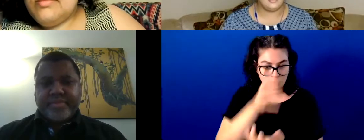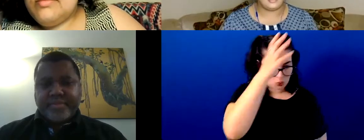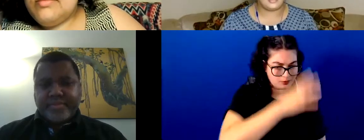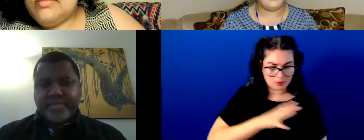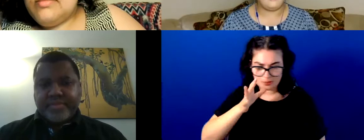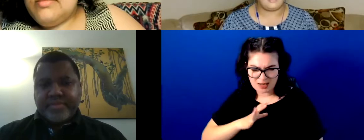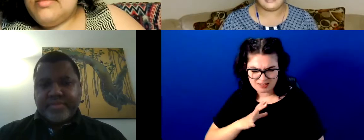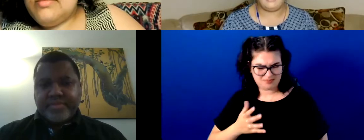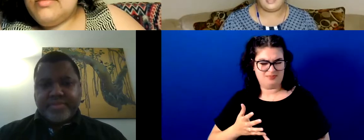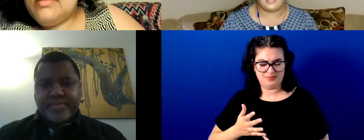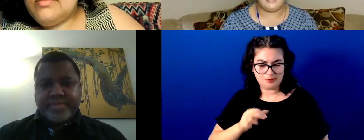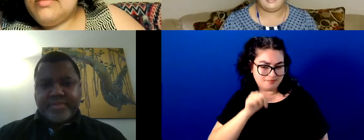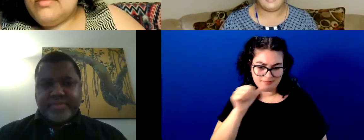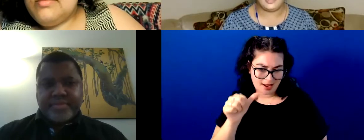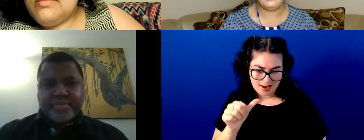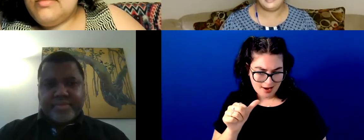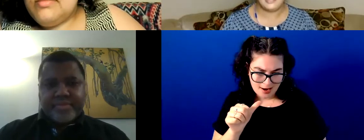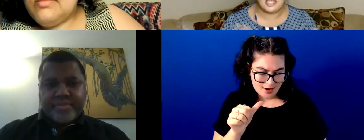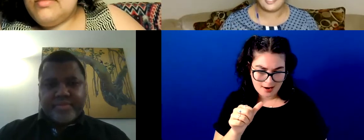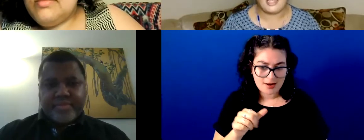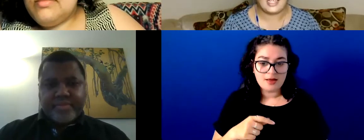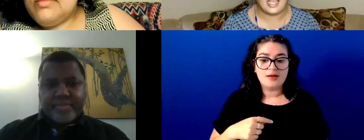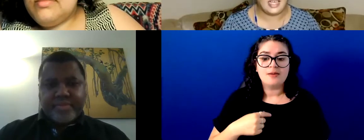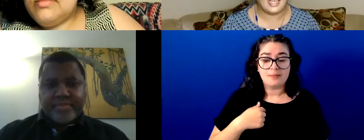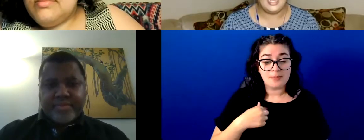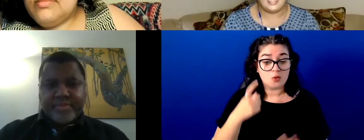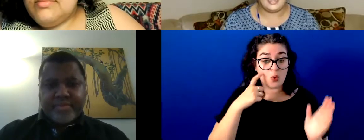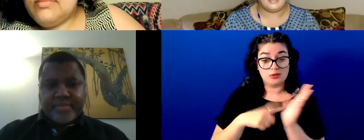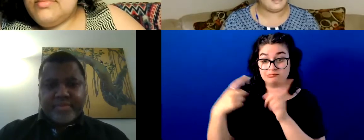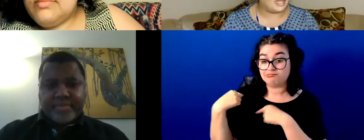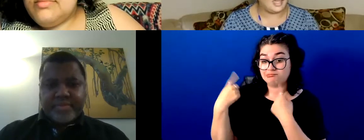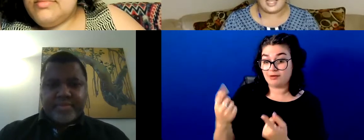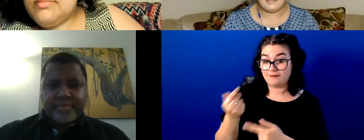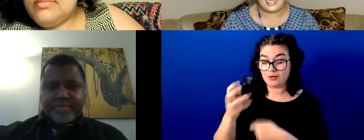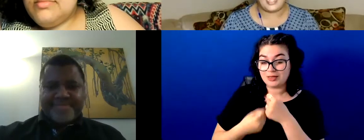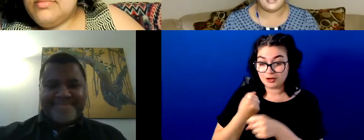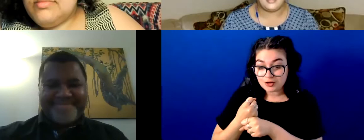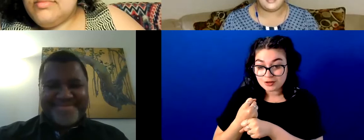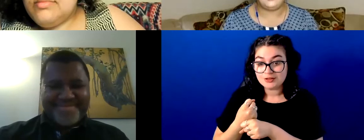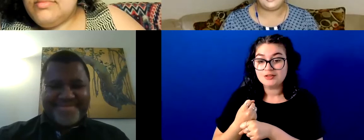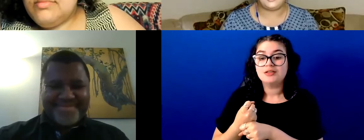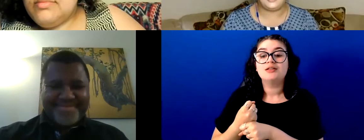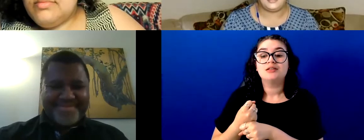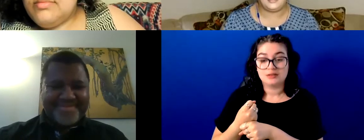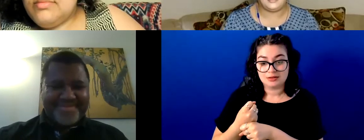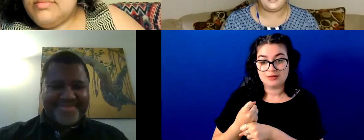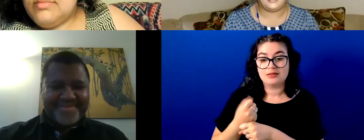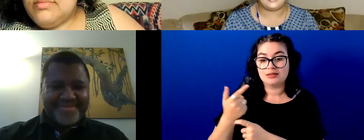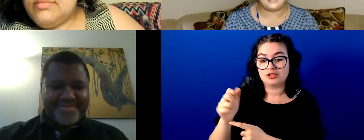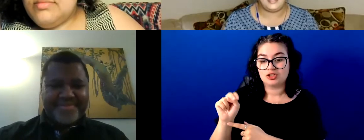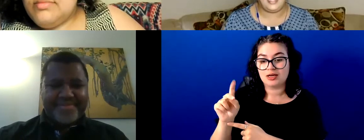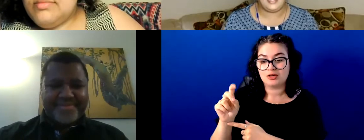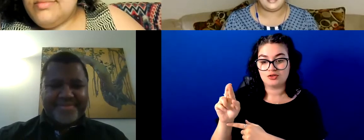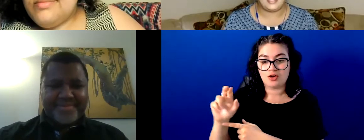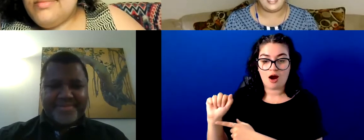kind of find myself in the last few years to be a gender archivist. Oh my God, I can't speak today. A gender archivist,